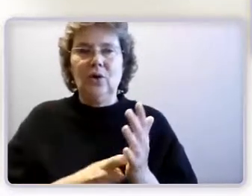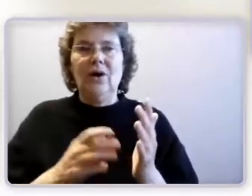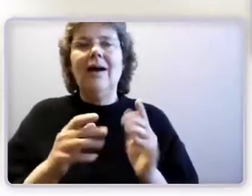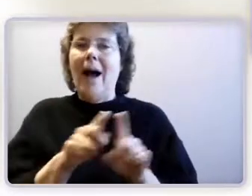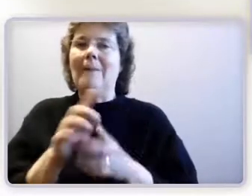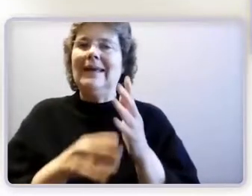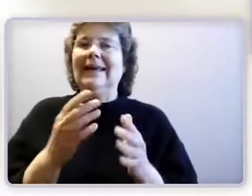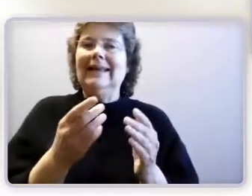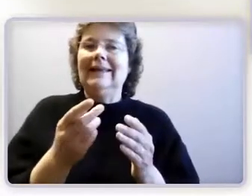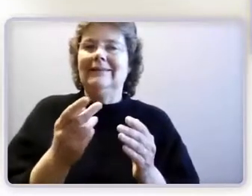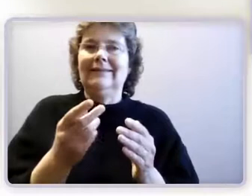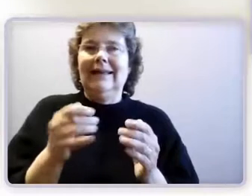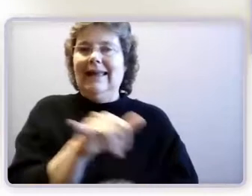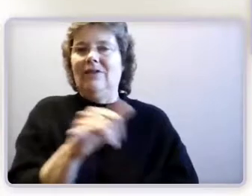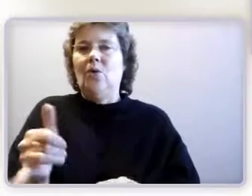administrator.